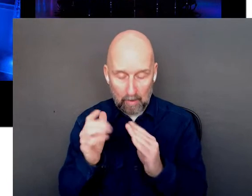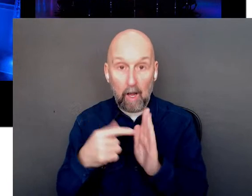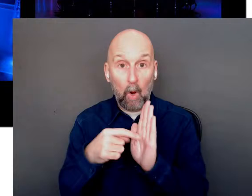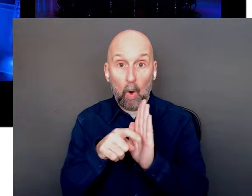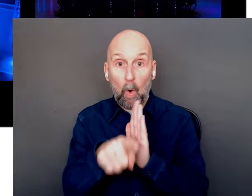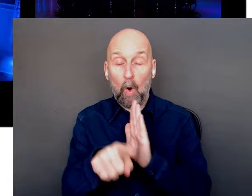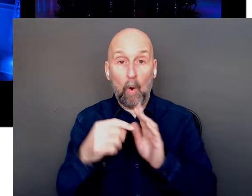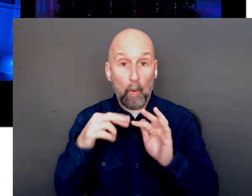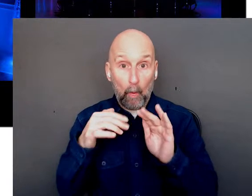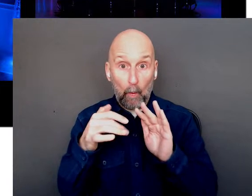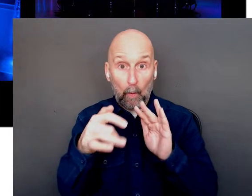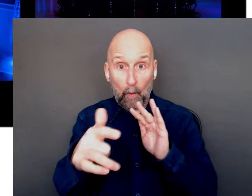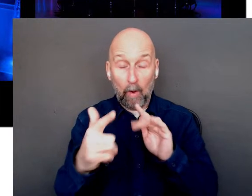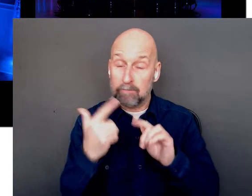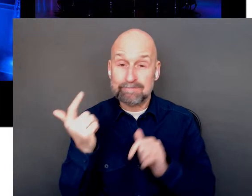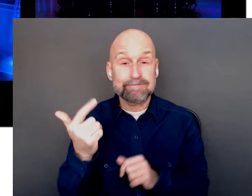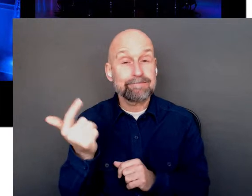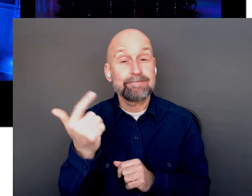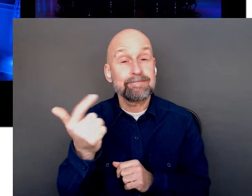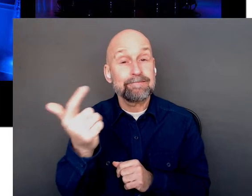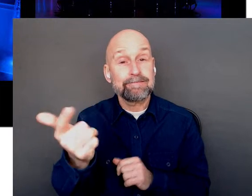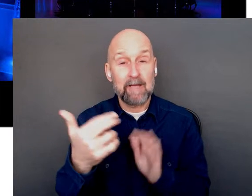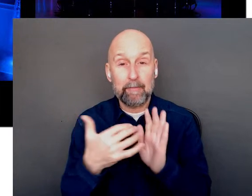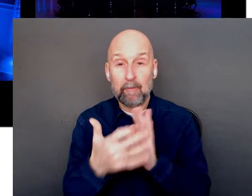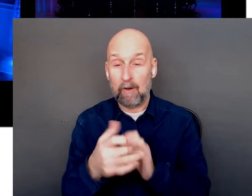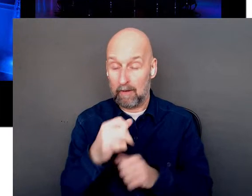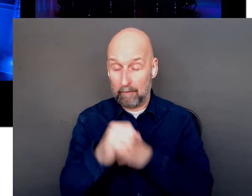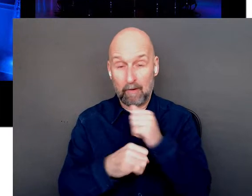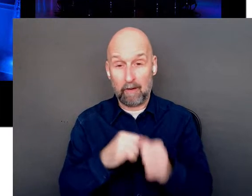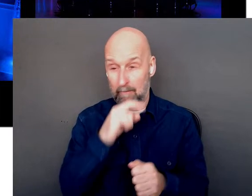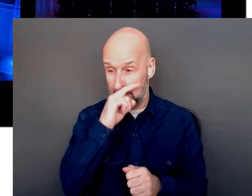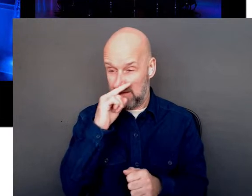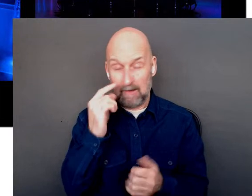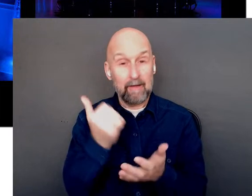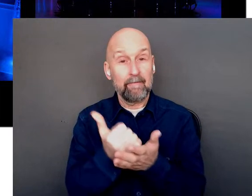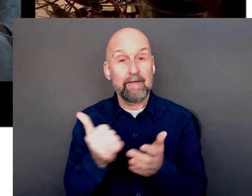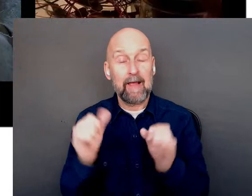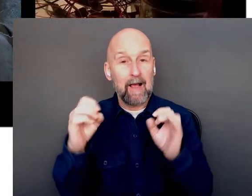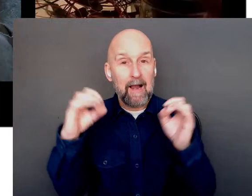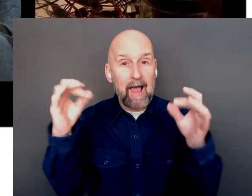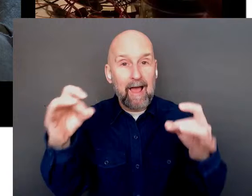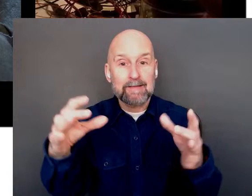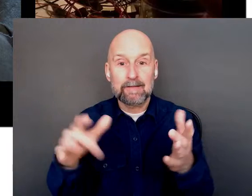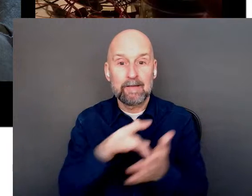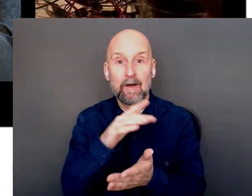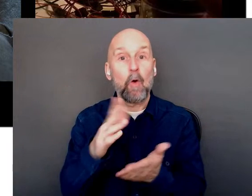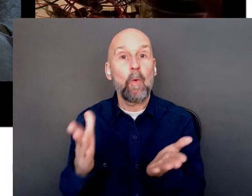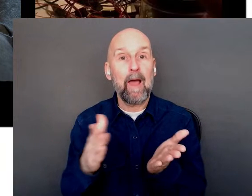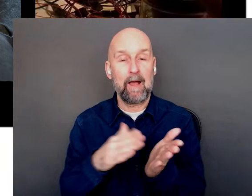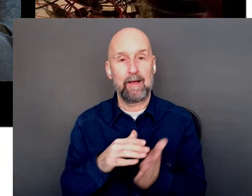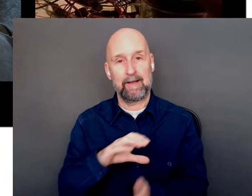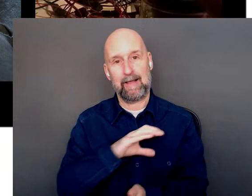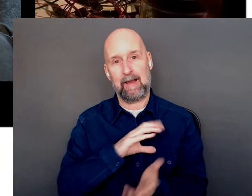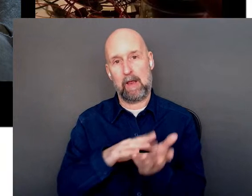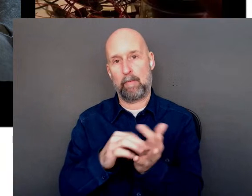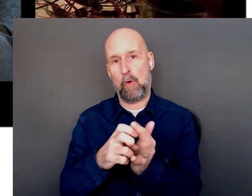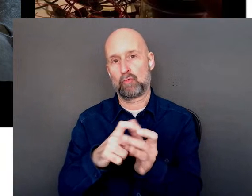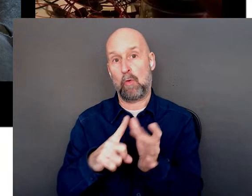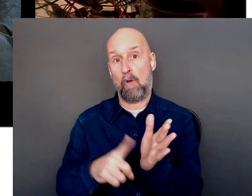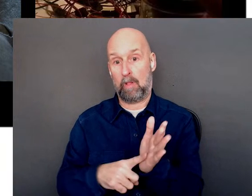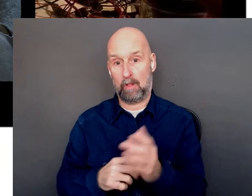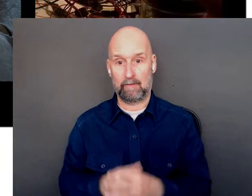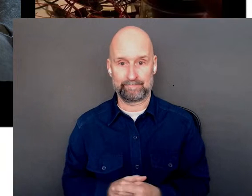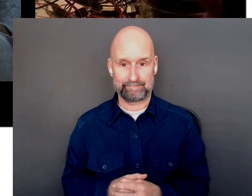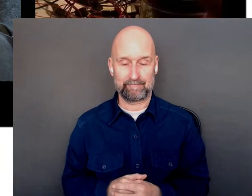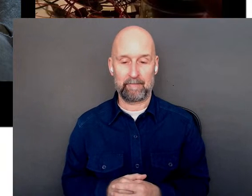and it becomes a great light LED installation in the middle of downtown Montreal. We fool around quite